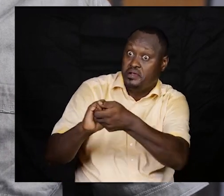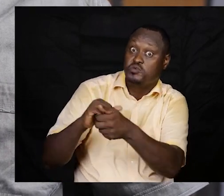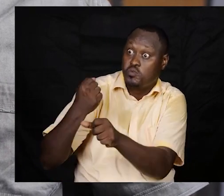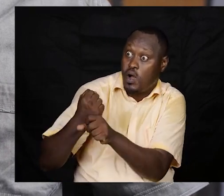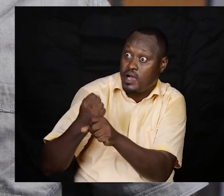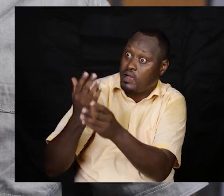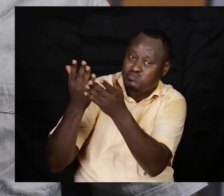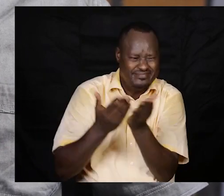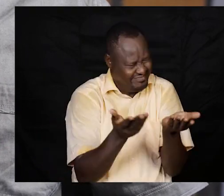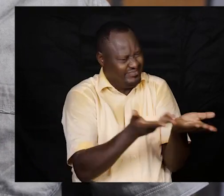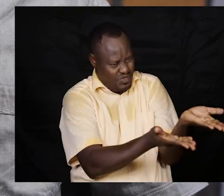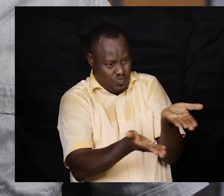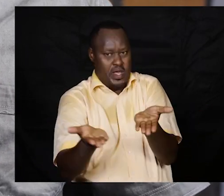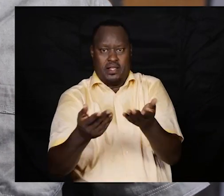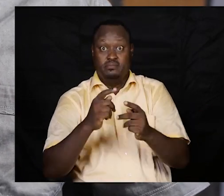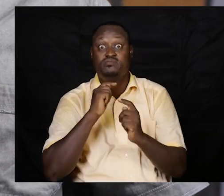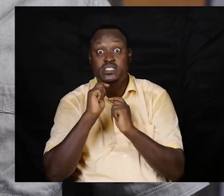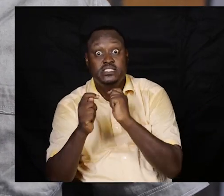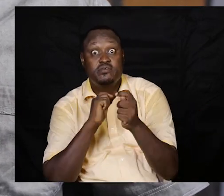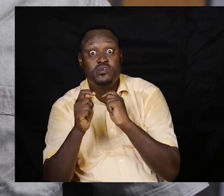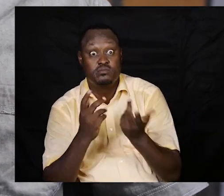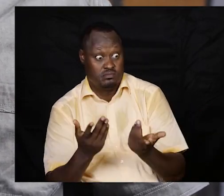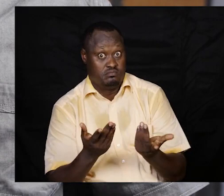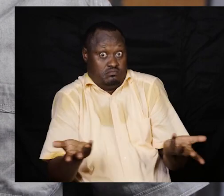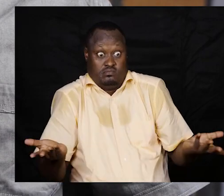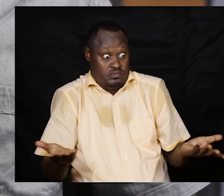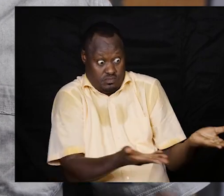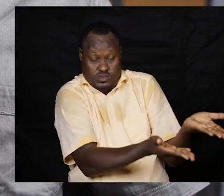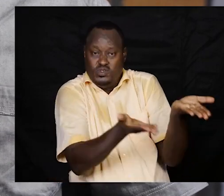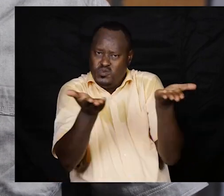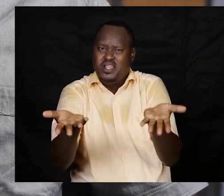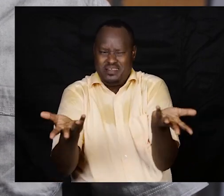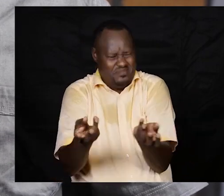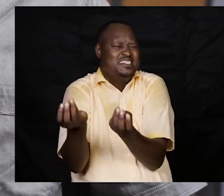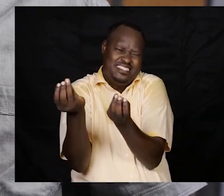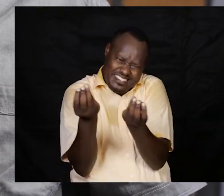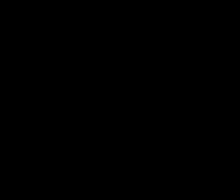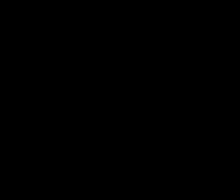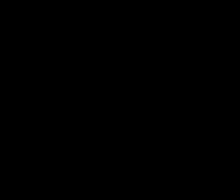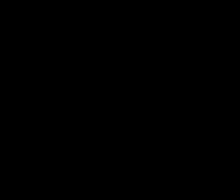no matter what, as long as they have the qualification, give them the chance.